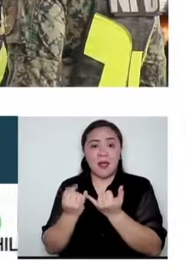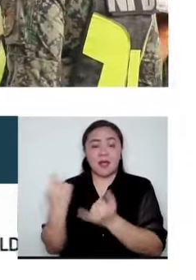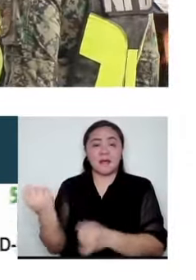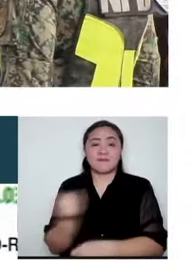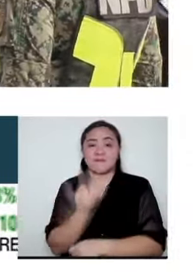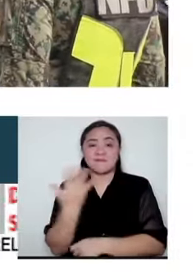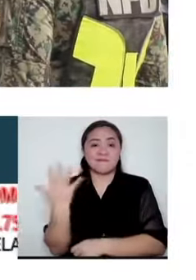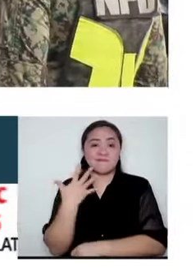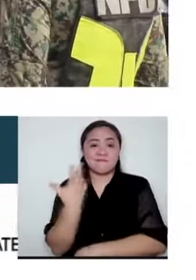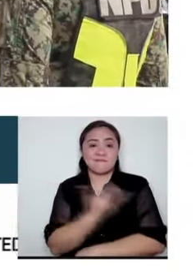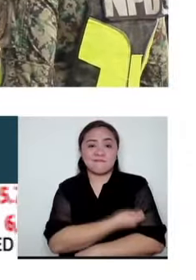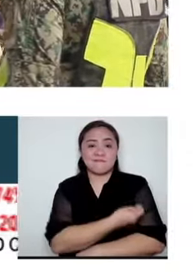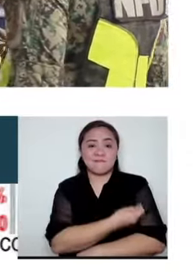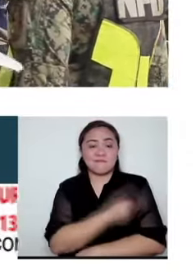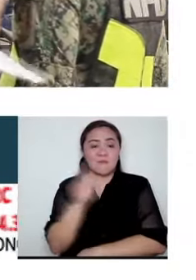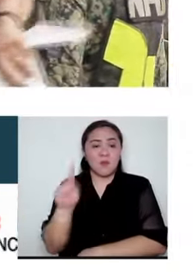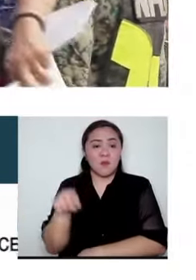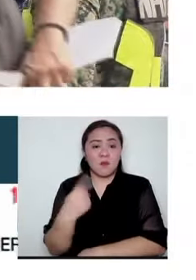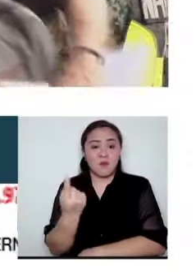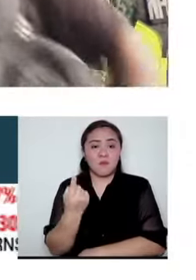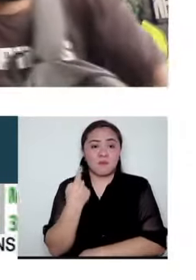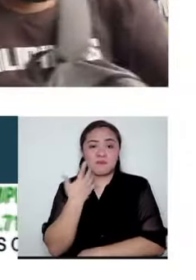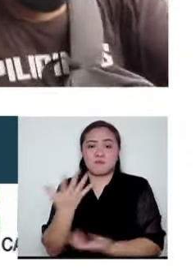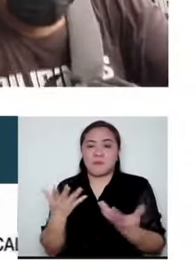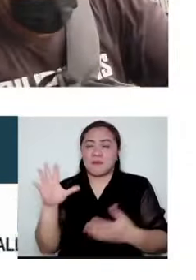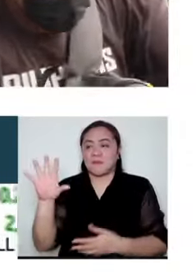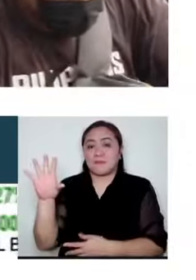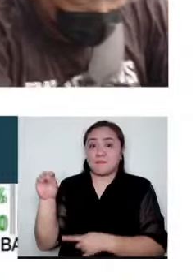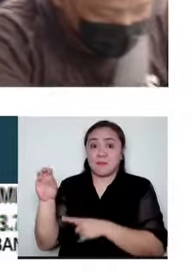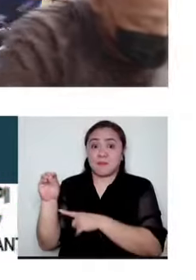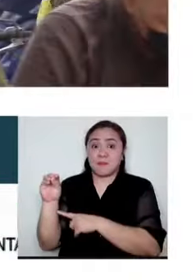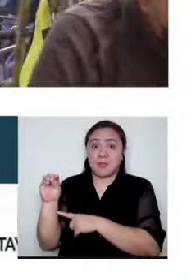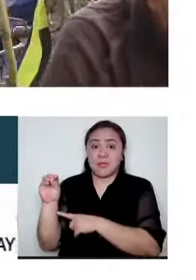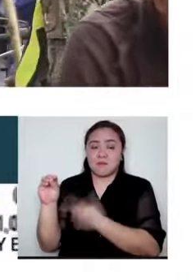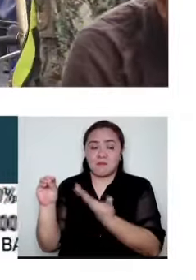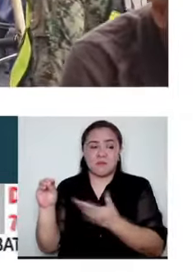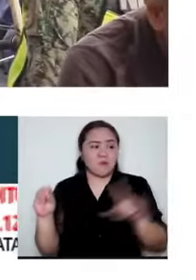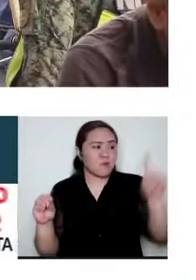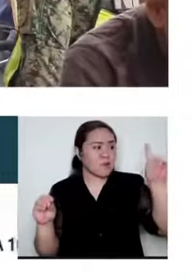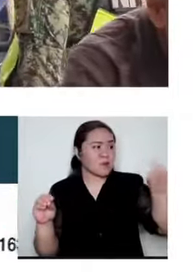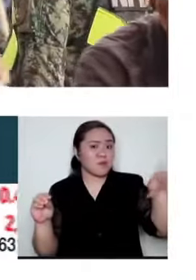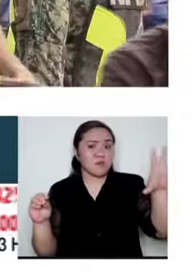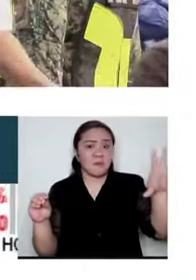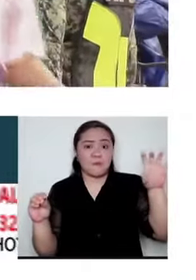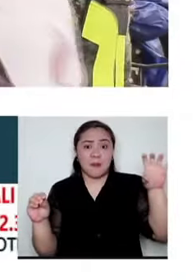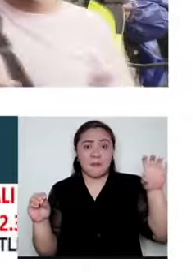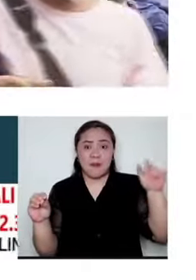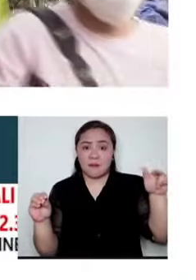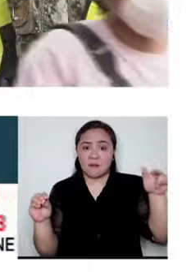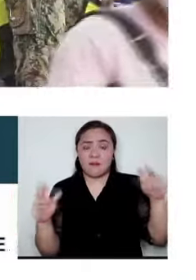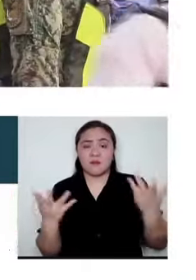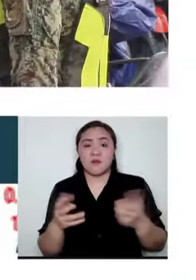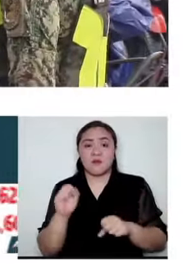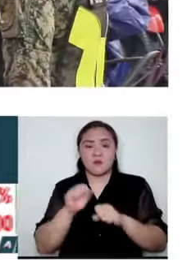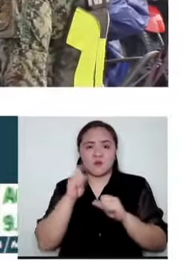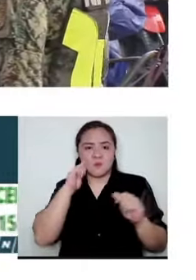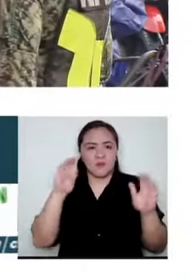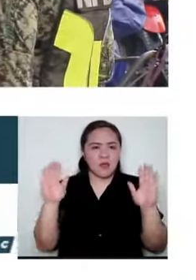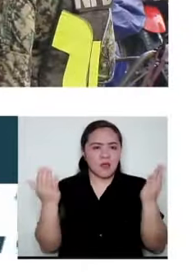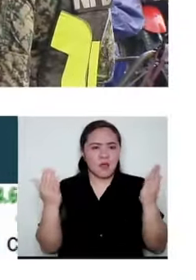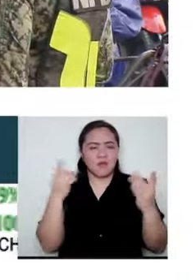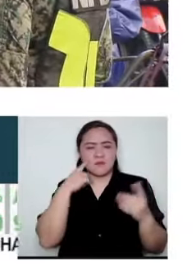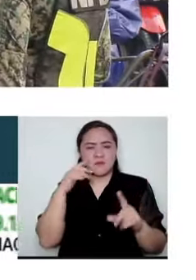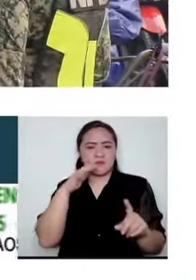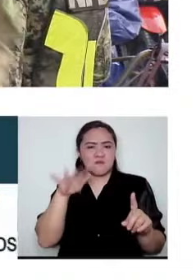are just 50 for a population of 1,500, and we have to prioritize the senior citizens and those